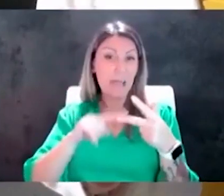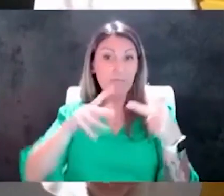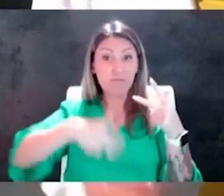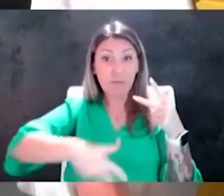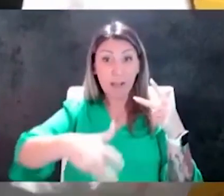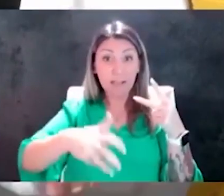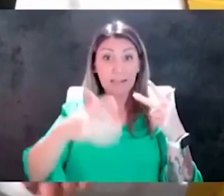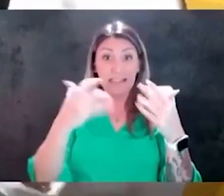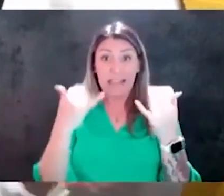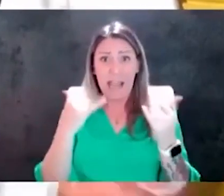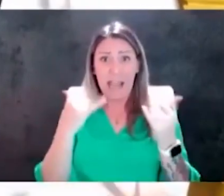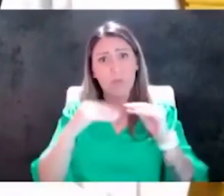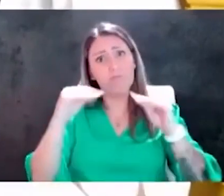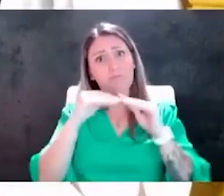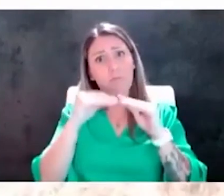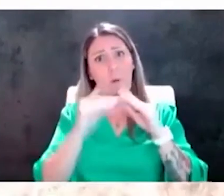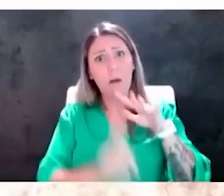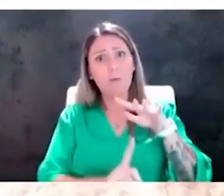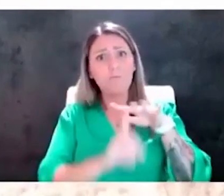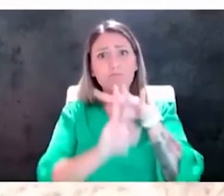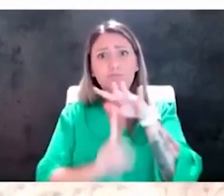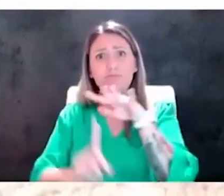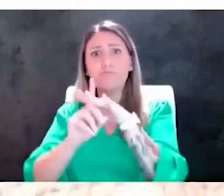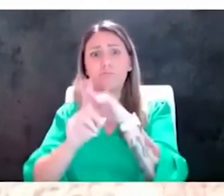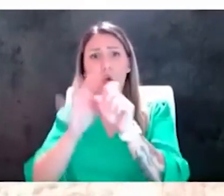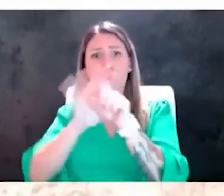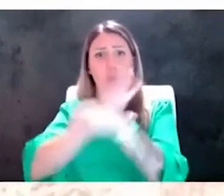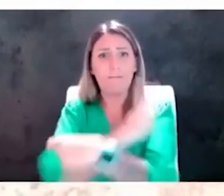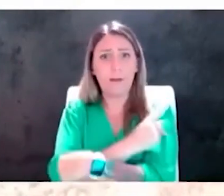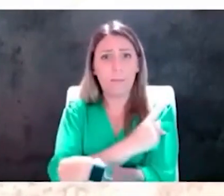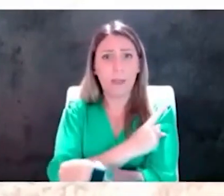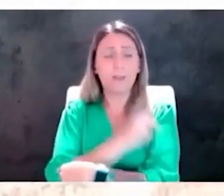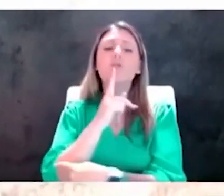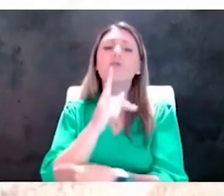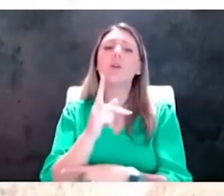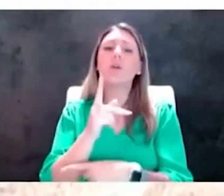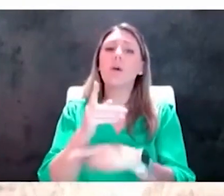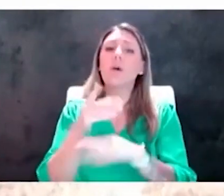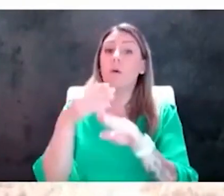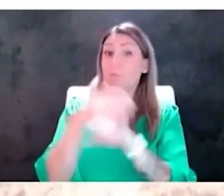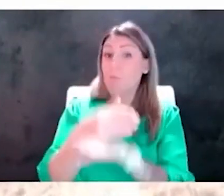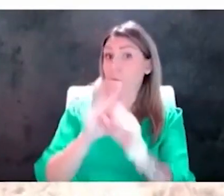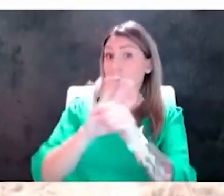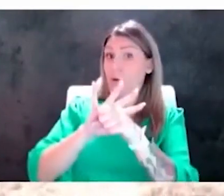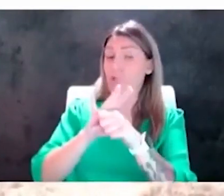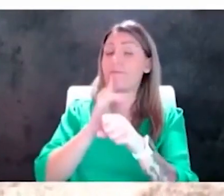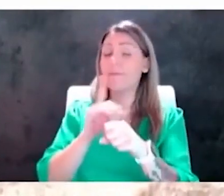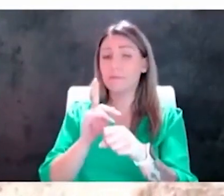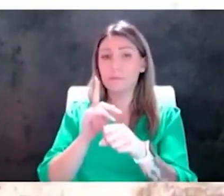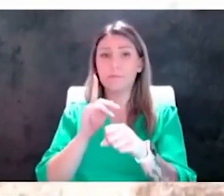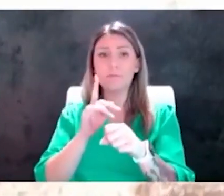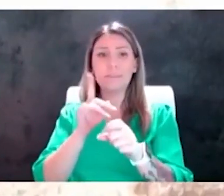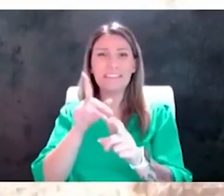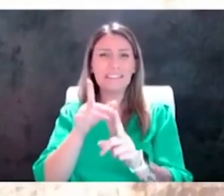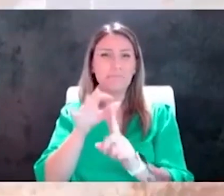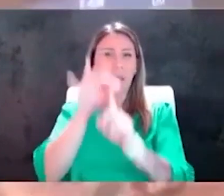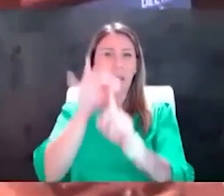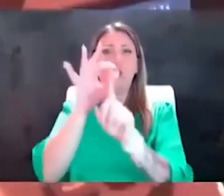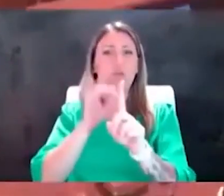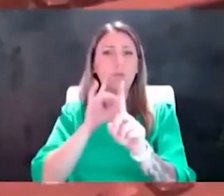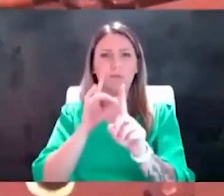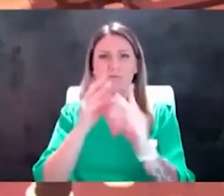often, they're seeing it in their COVID patients. While under the care of post-COVID specialists, Mikayla developed more alarming